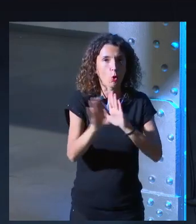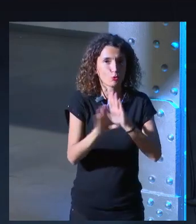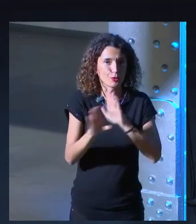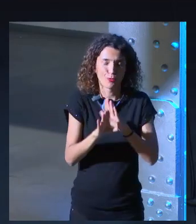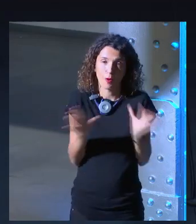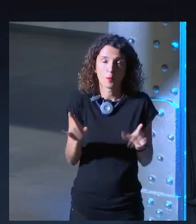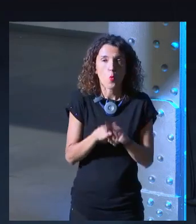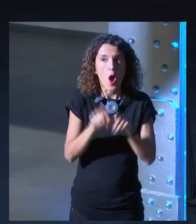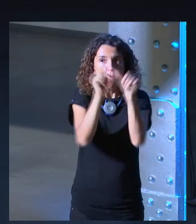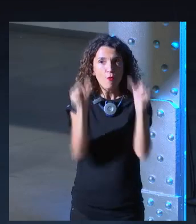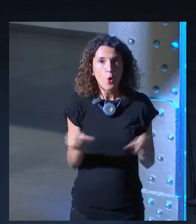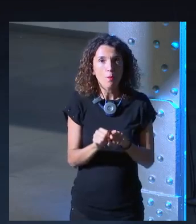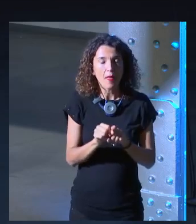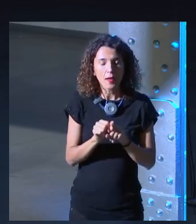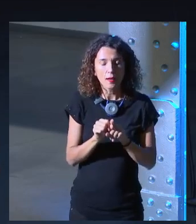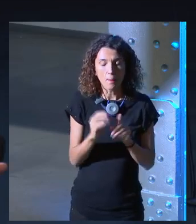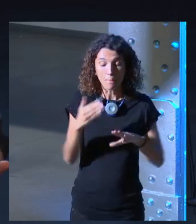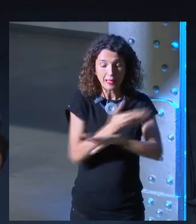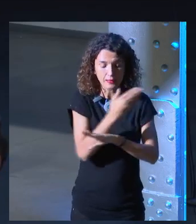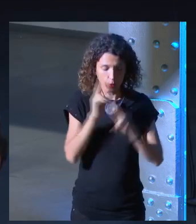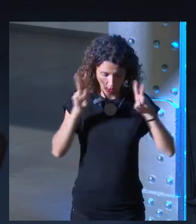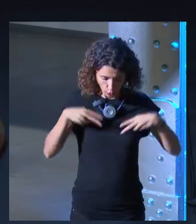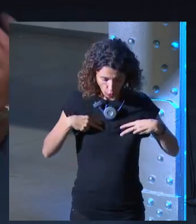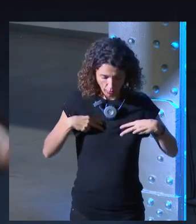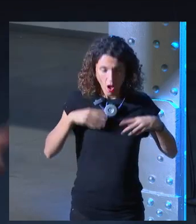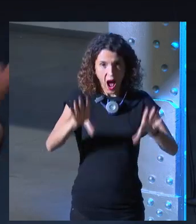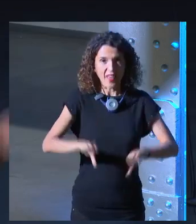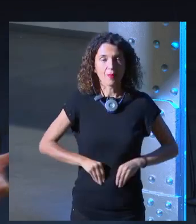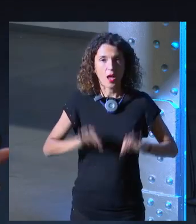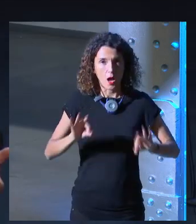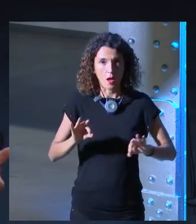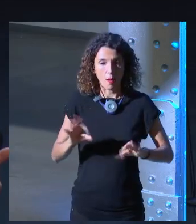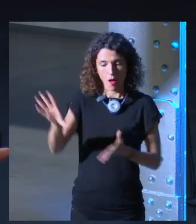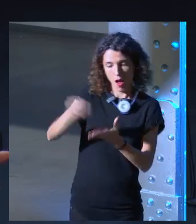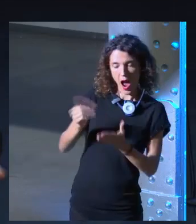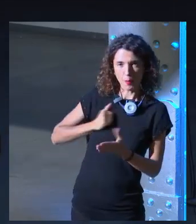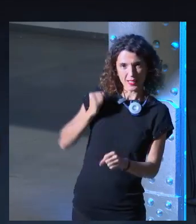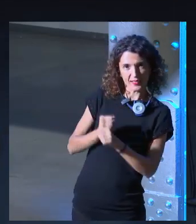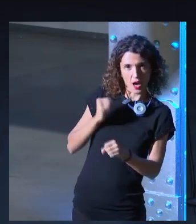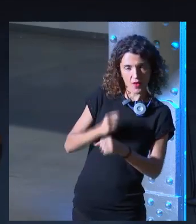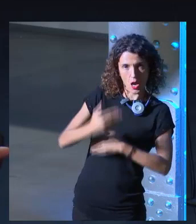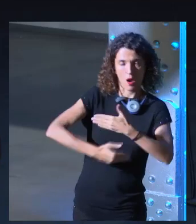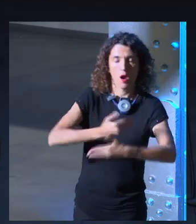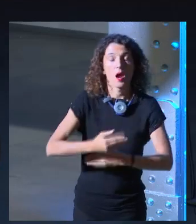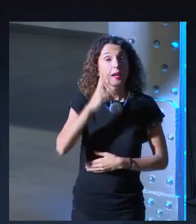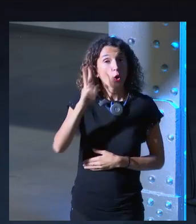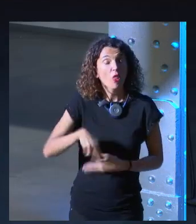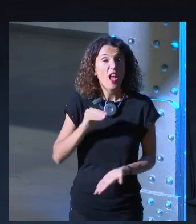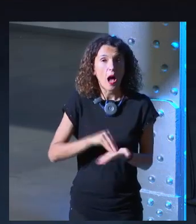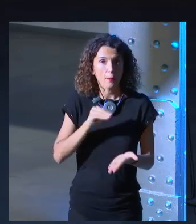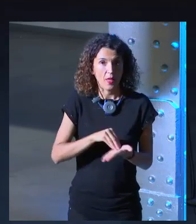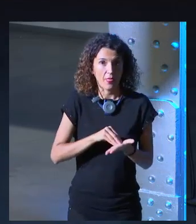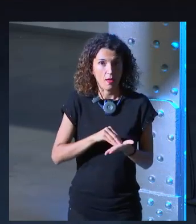it, accepting it, working with it, recognizing sometimes that it's a little bit